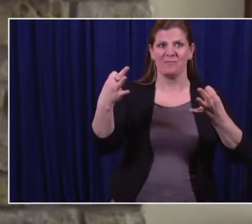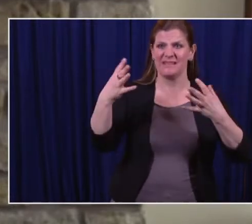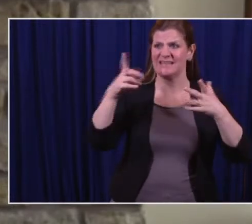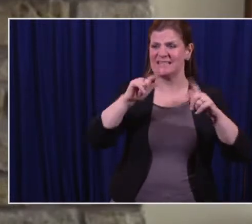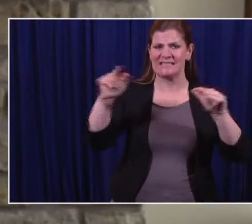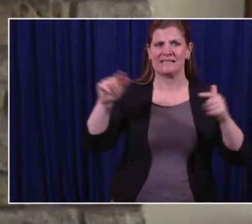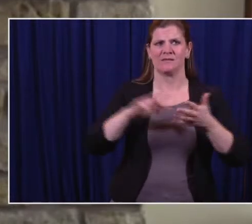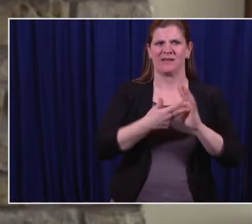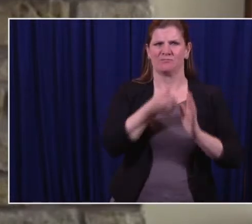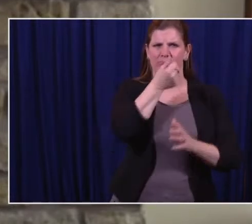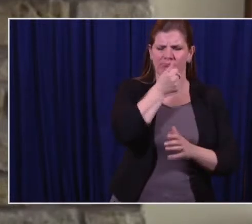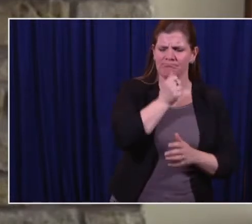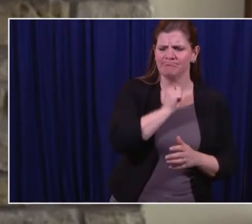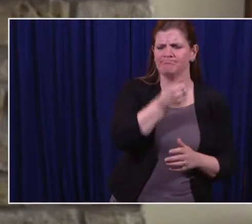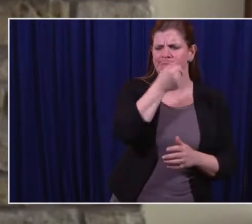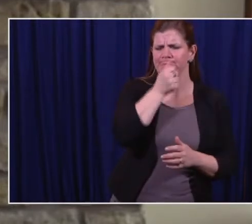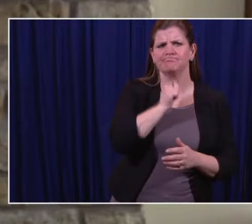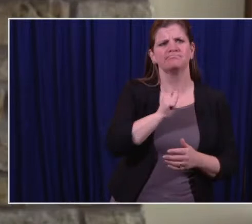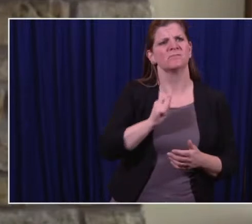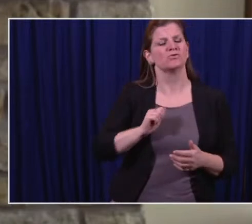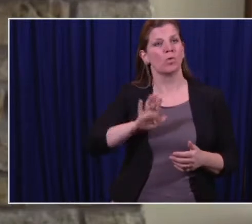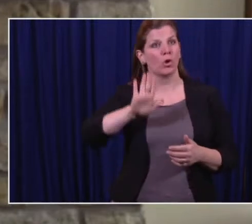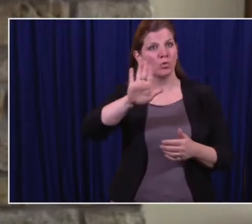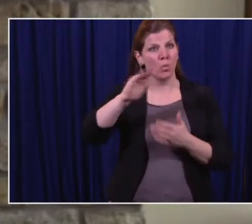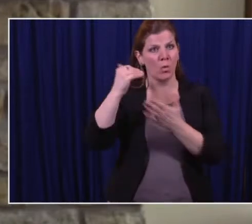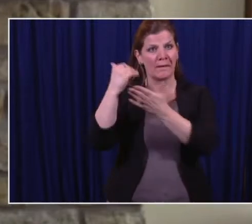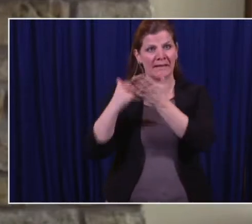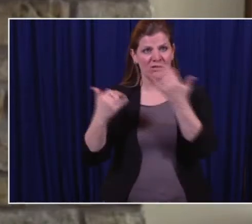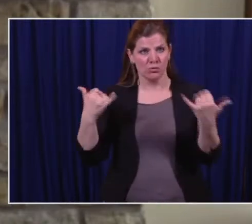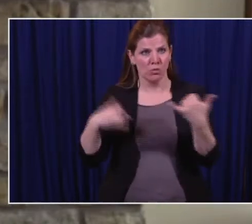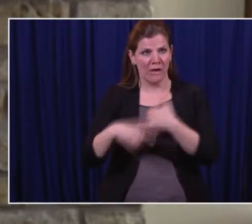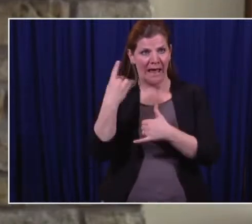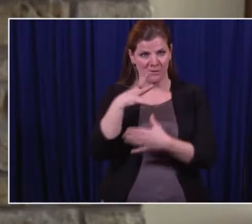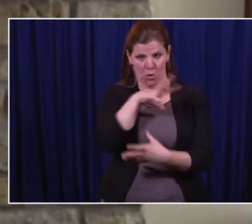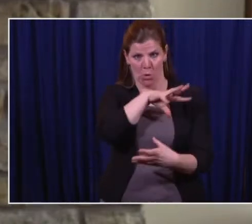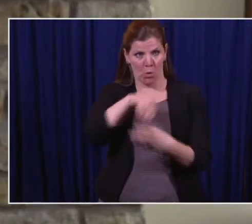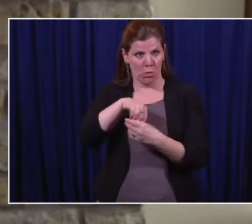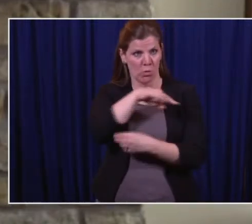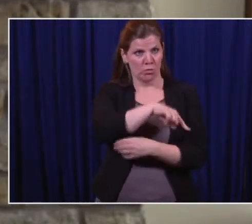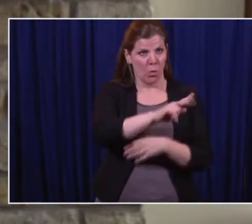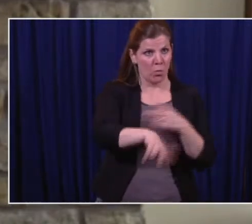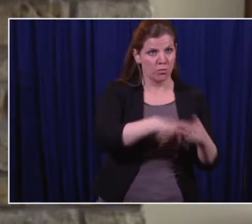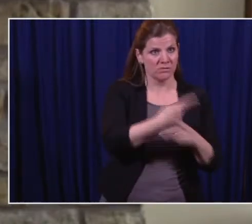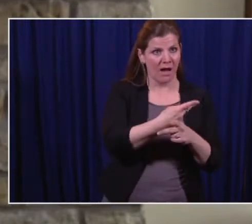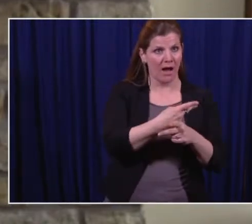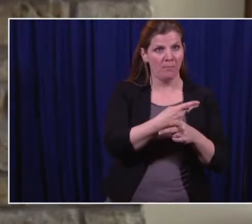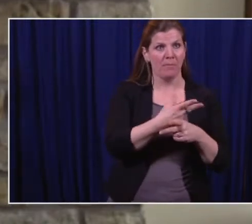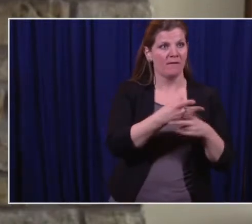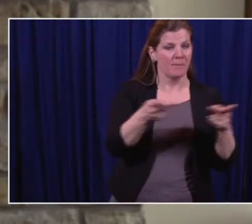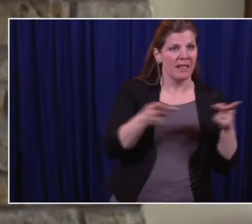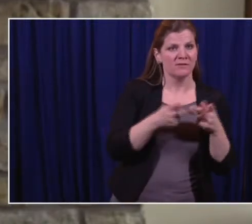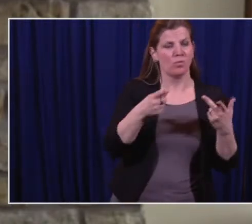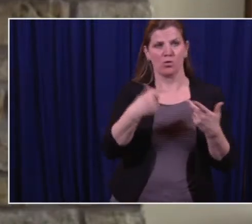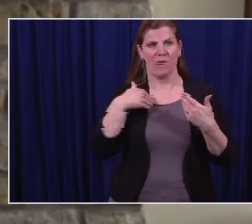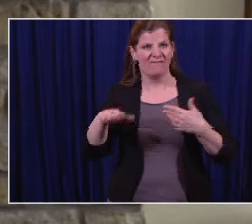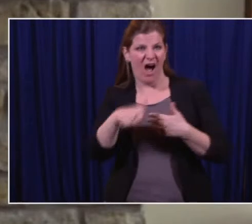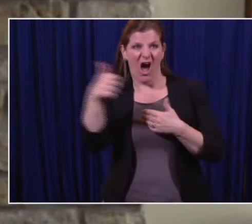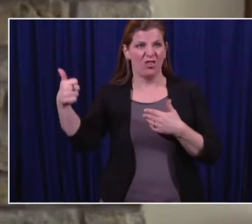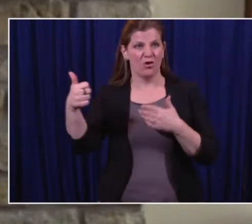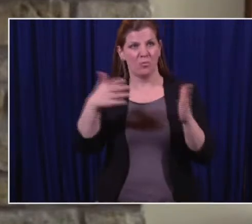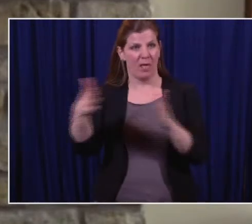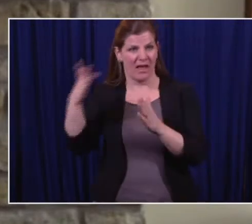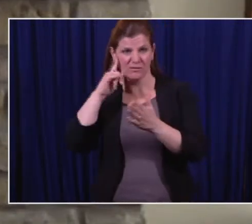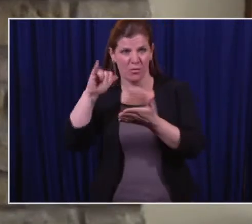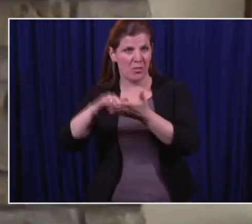these facilities, or if you have any particular plans for outlining guidelines or sharing that with